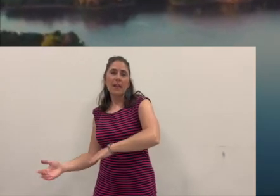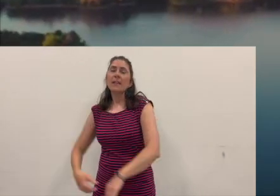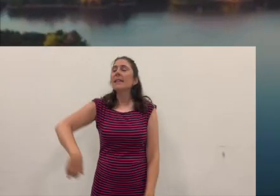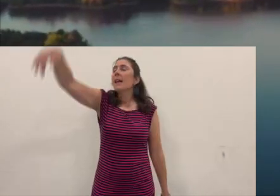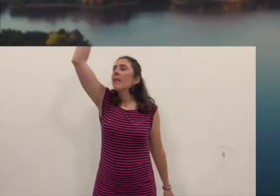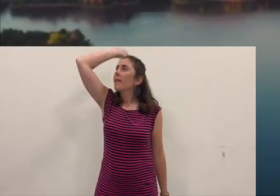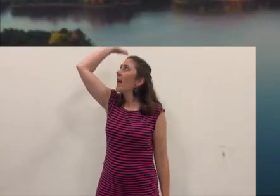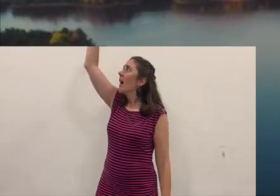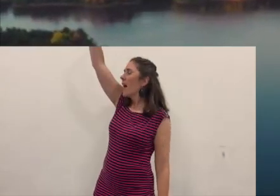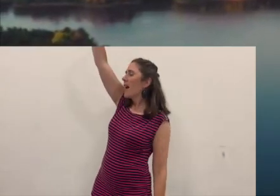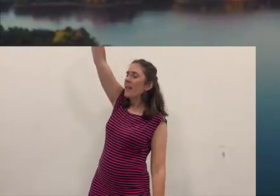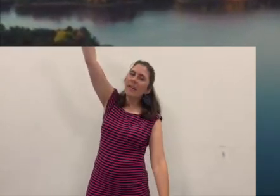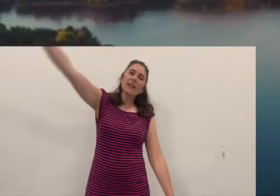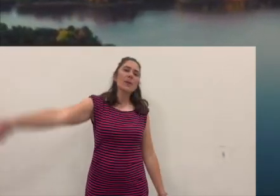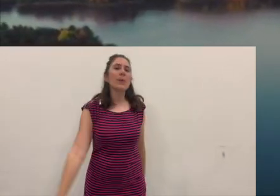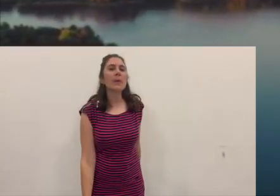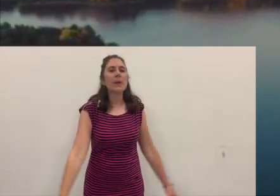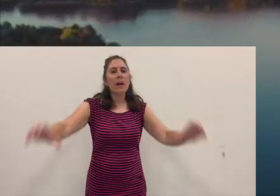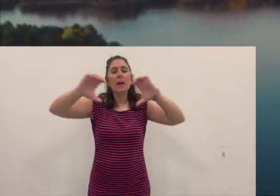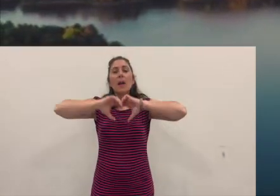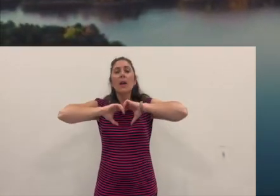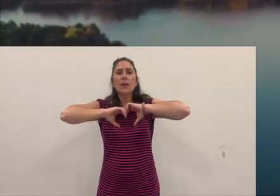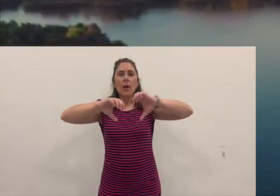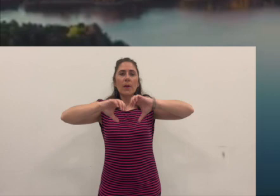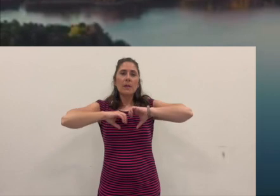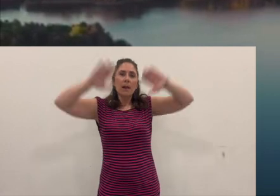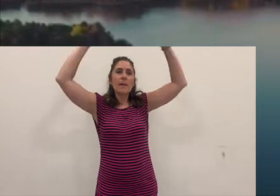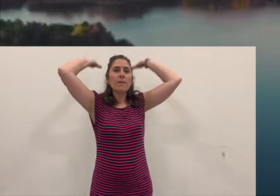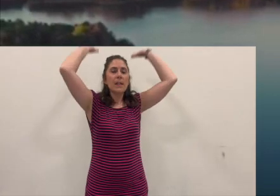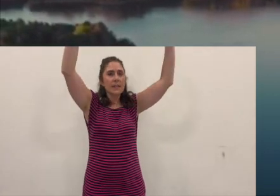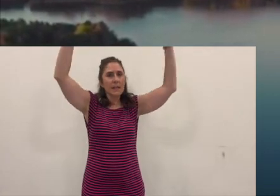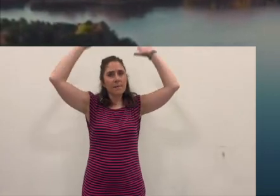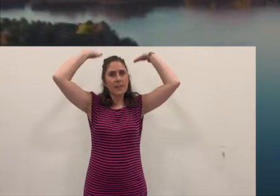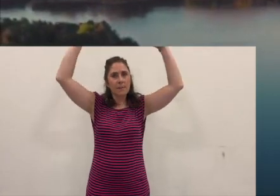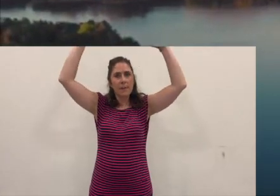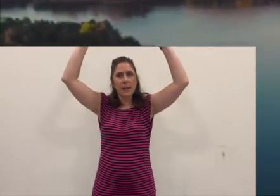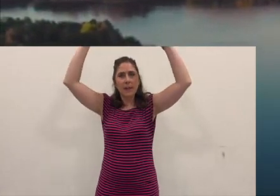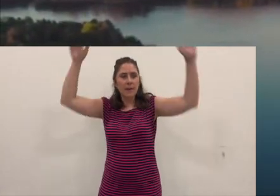Hallelujah. Your love is lifting me.